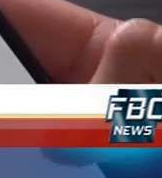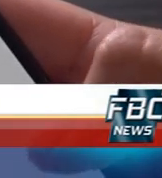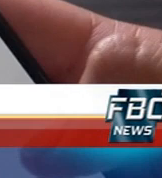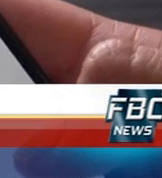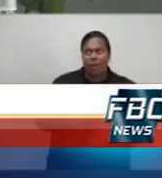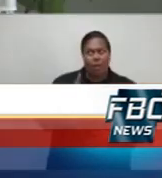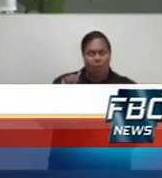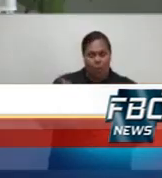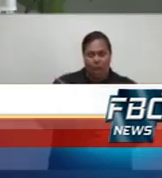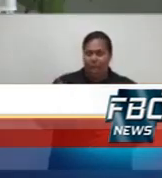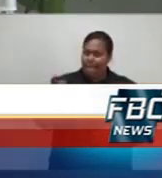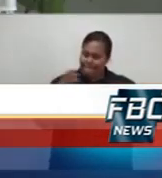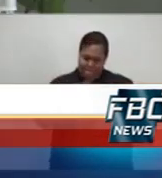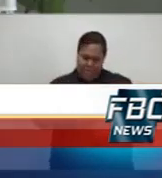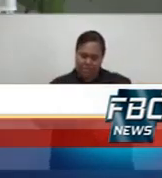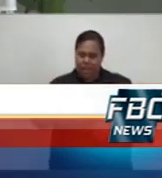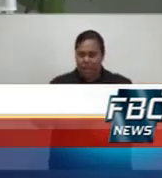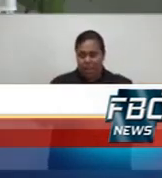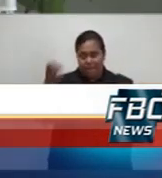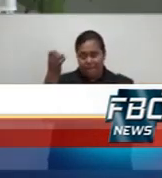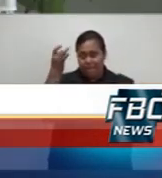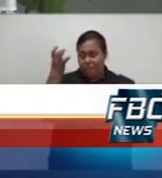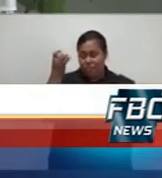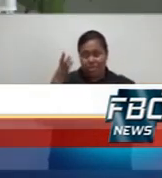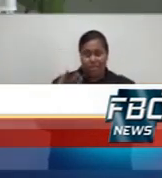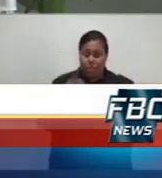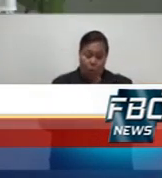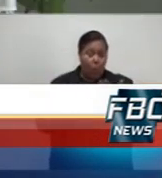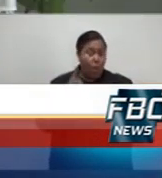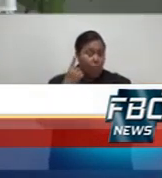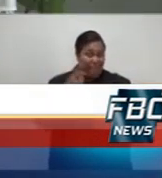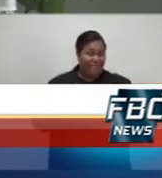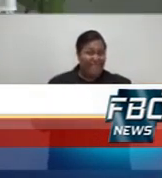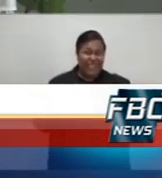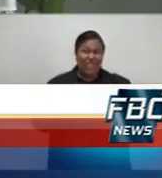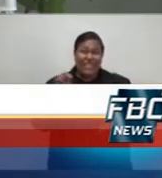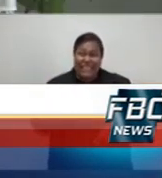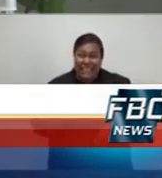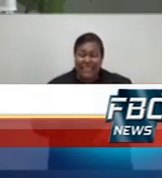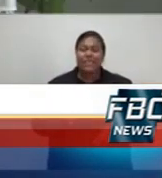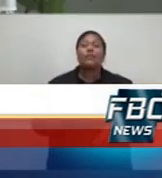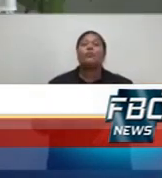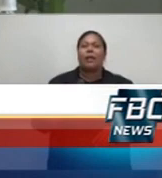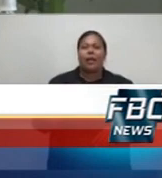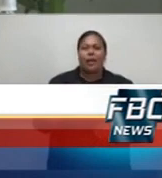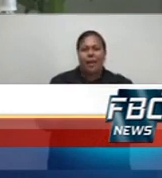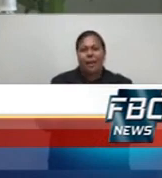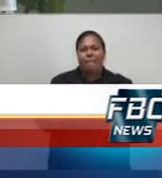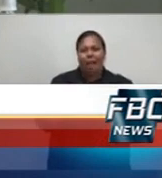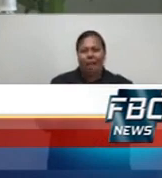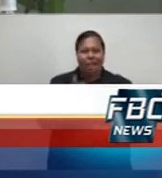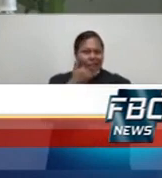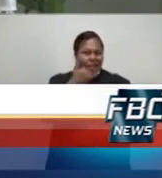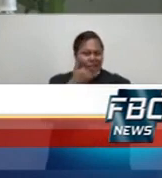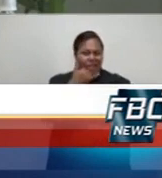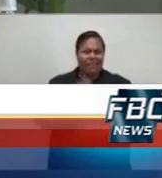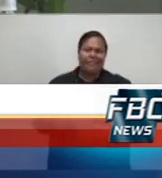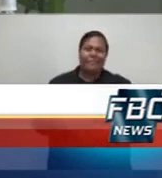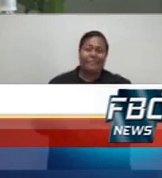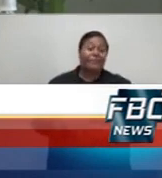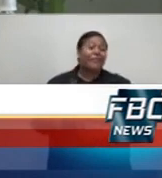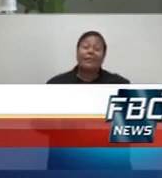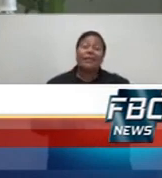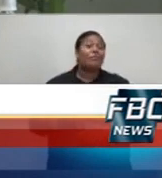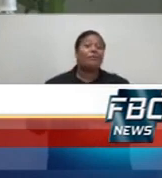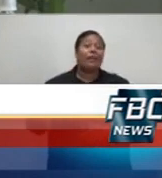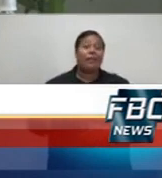of personal information, the only personal information that is required is your mobile number. Now, the reason why that's required is so